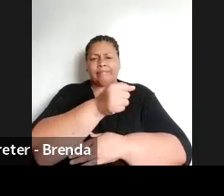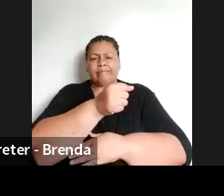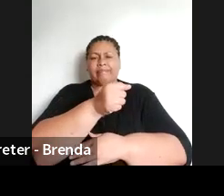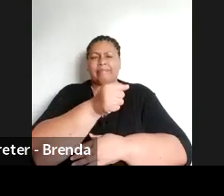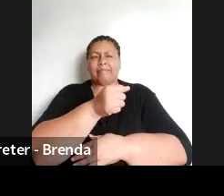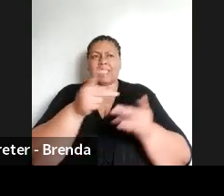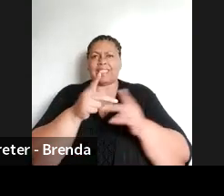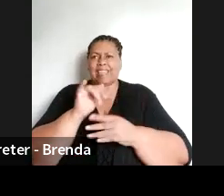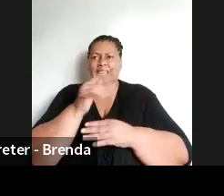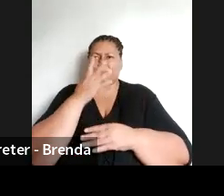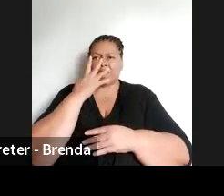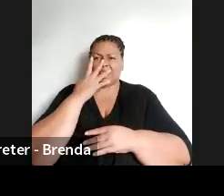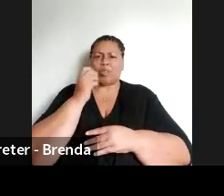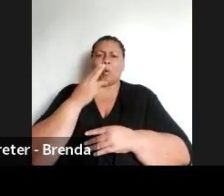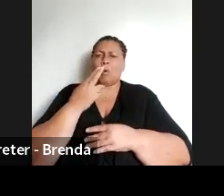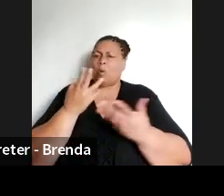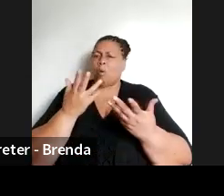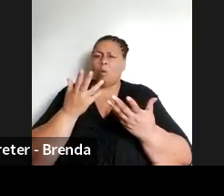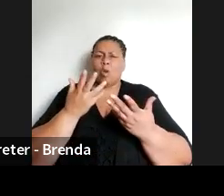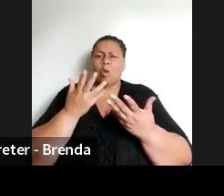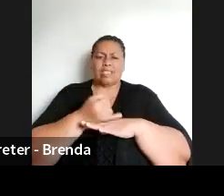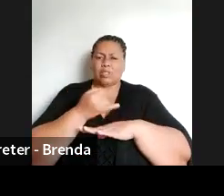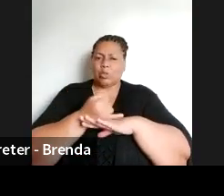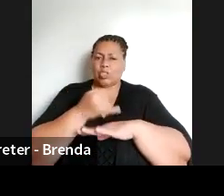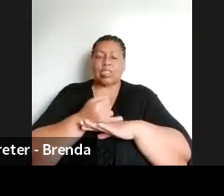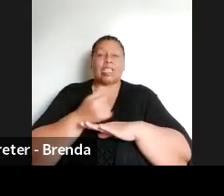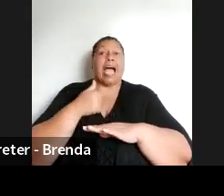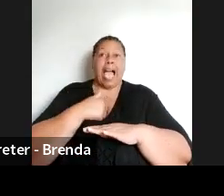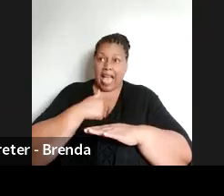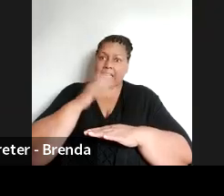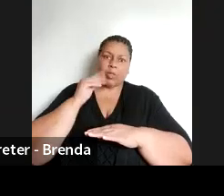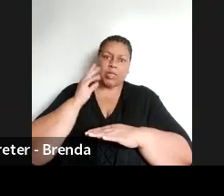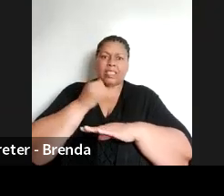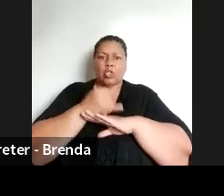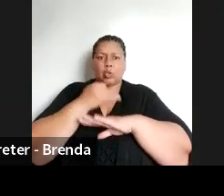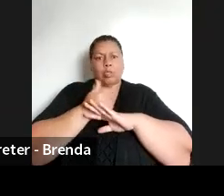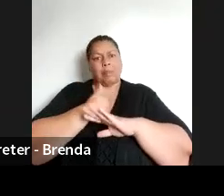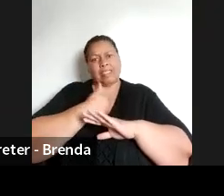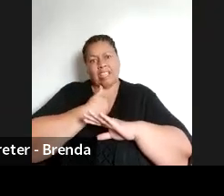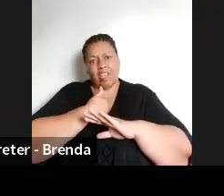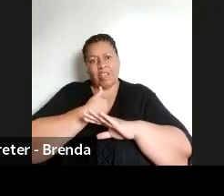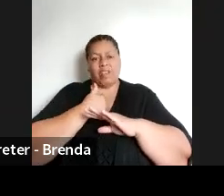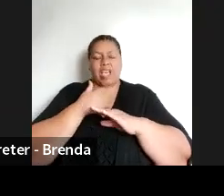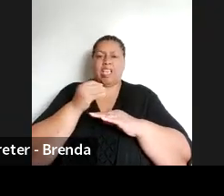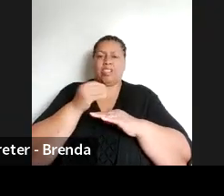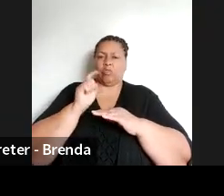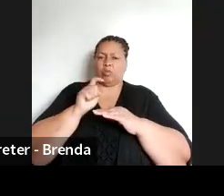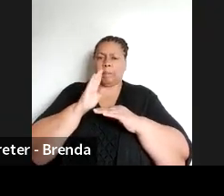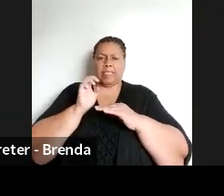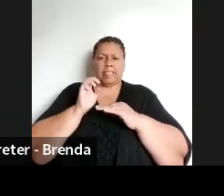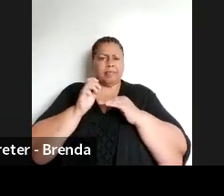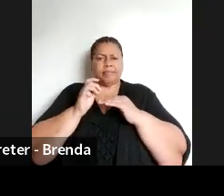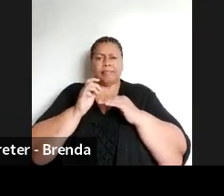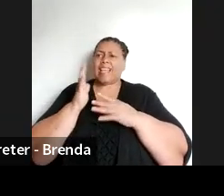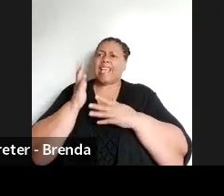and or often spent time in institutions. I spent time in institutions and should be